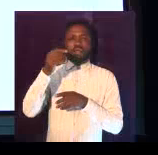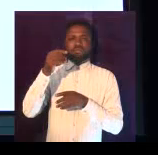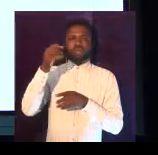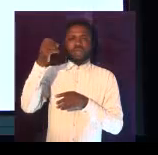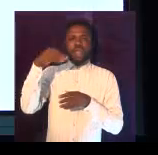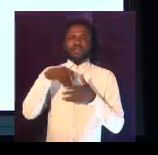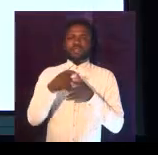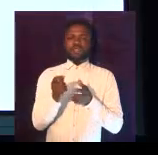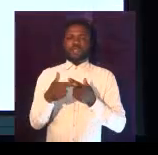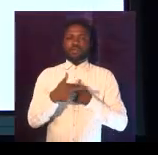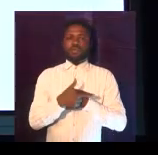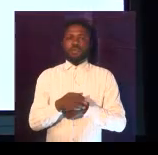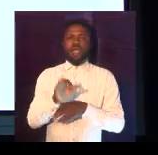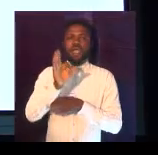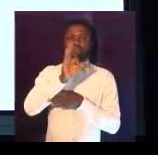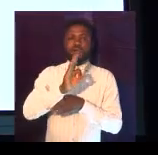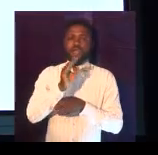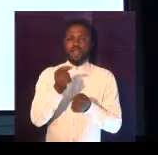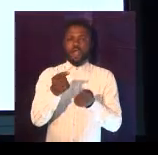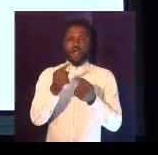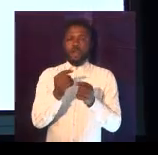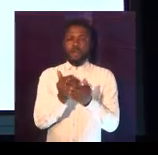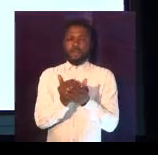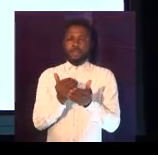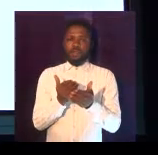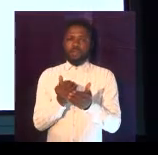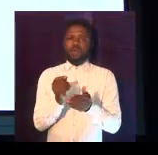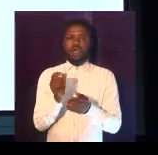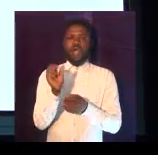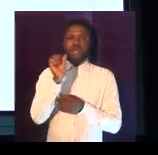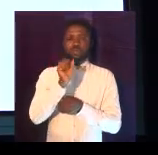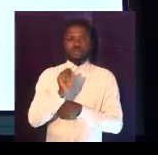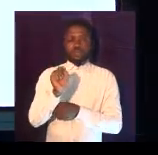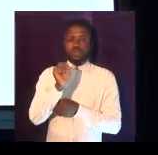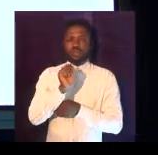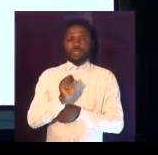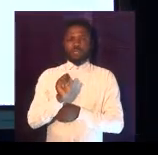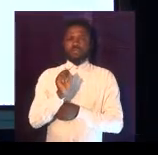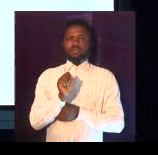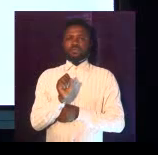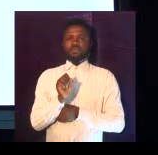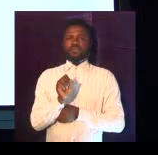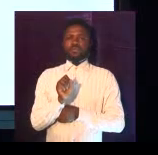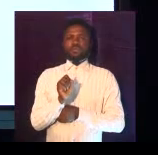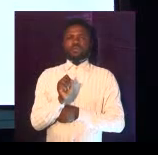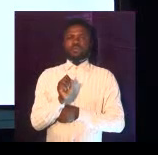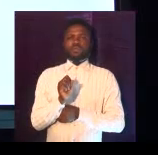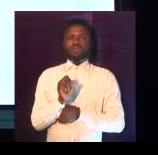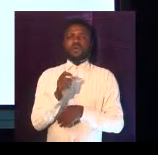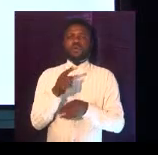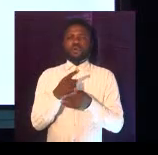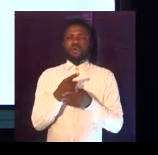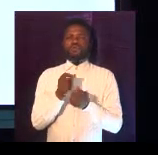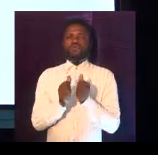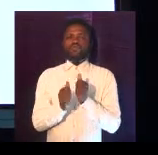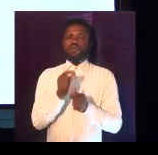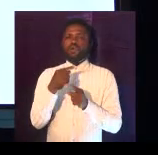room. Friday comes before Saturday. Friday comes before